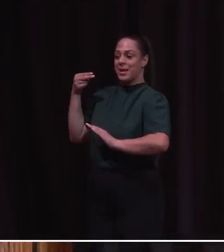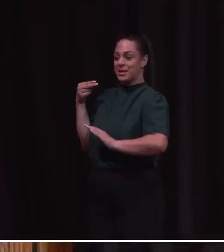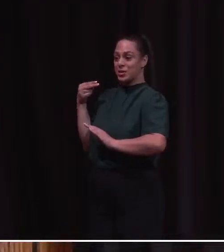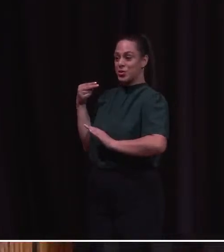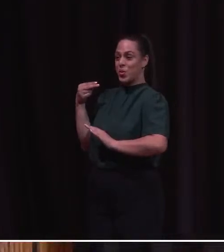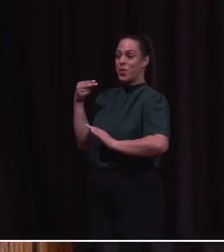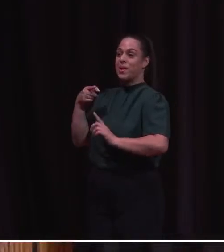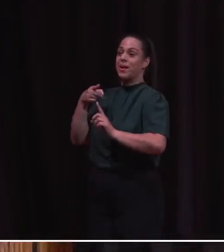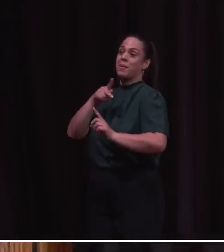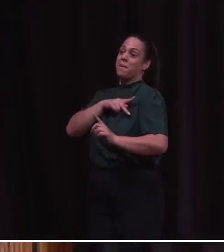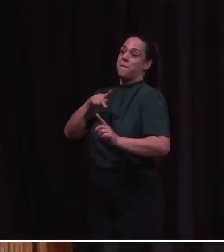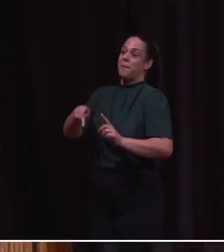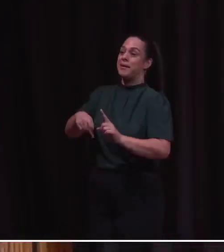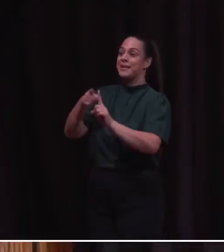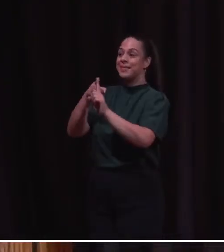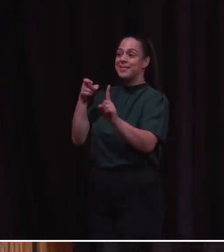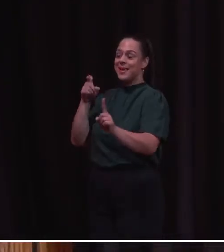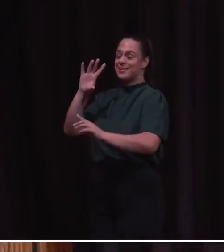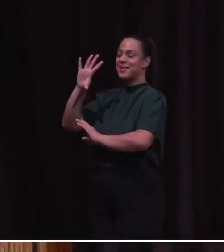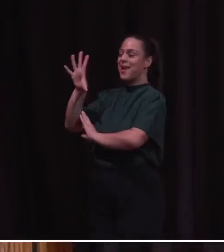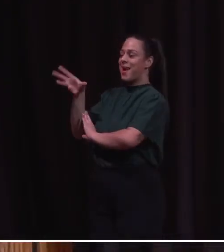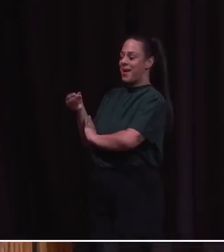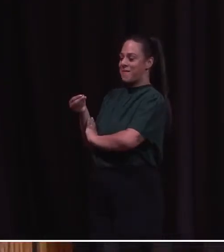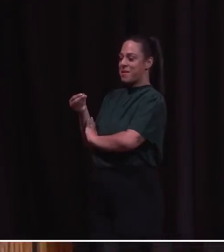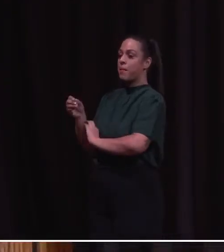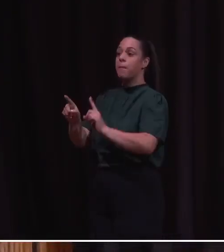But then I should immediately add